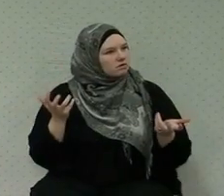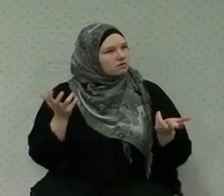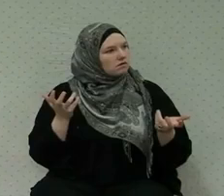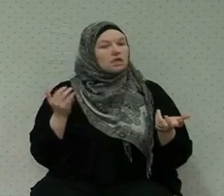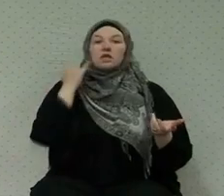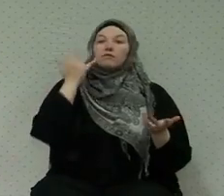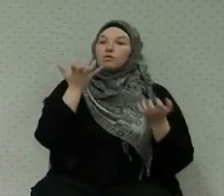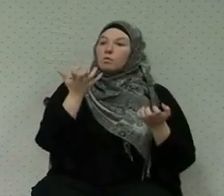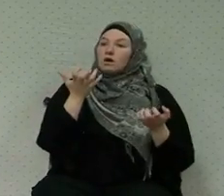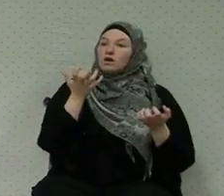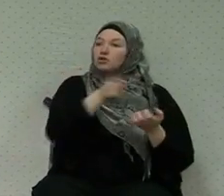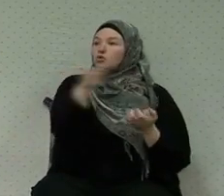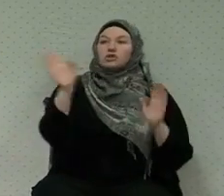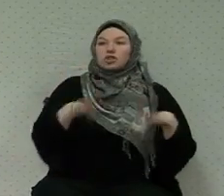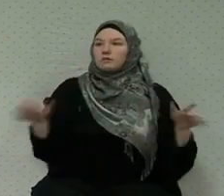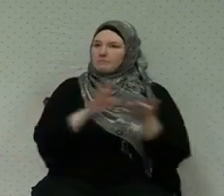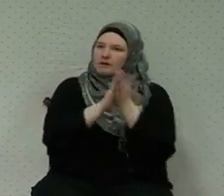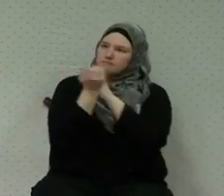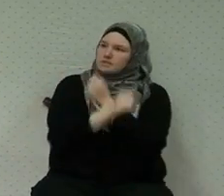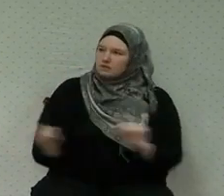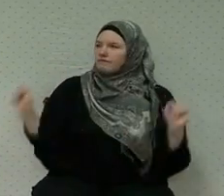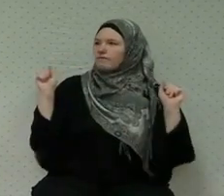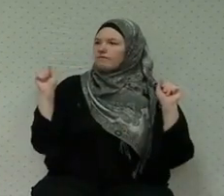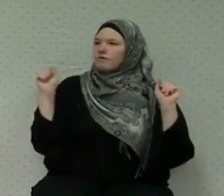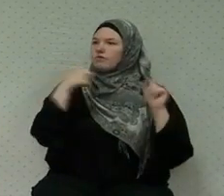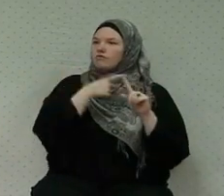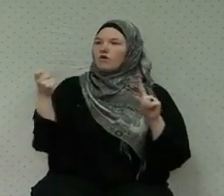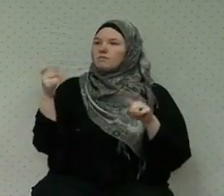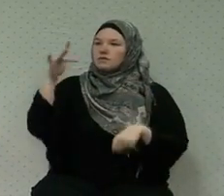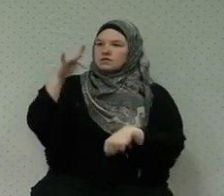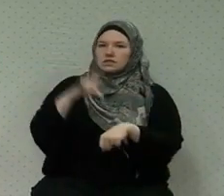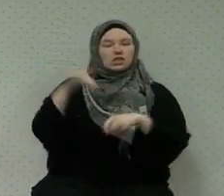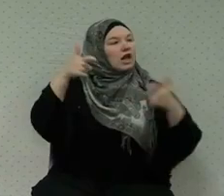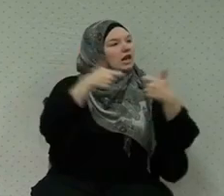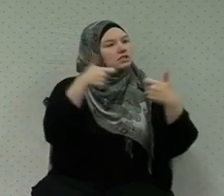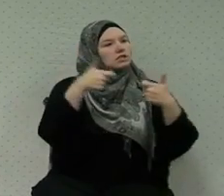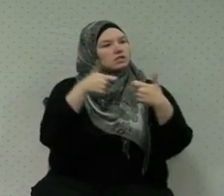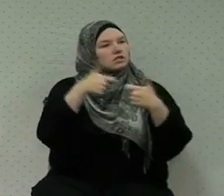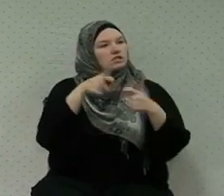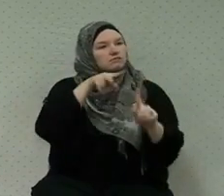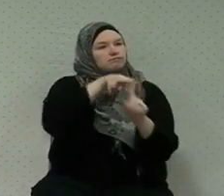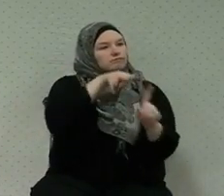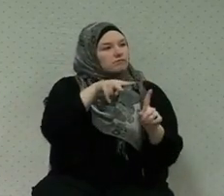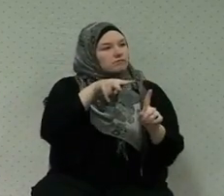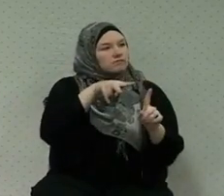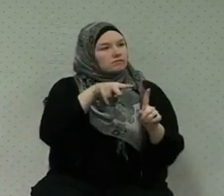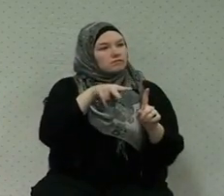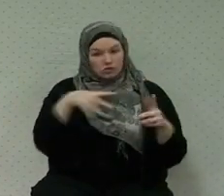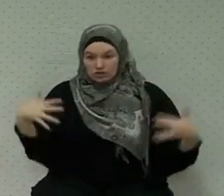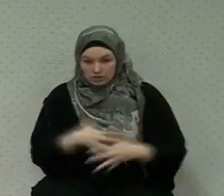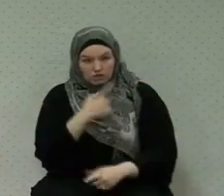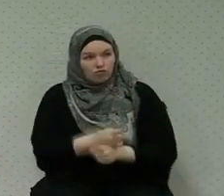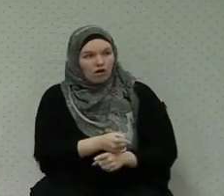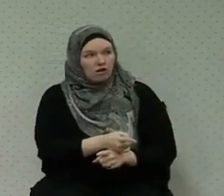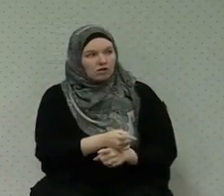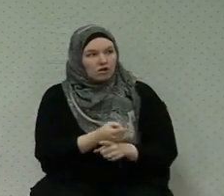If you want your child to be safe from touching electricity, do you scare him so